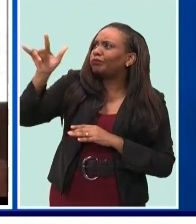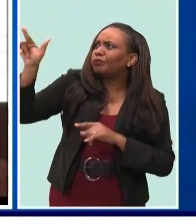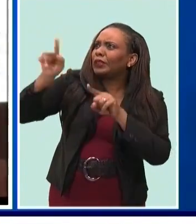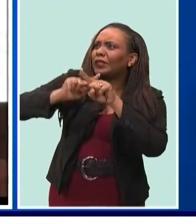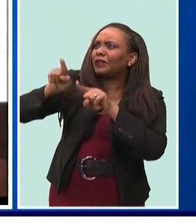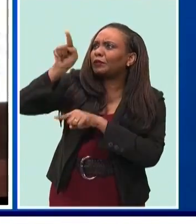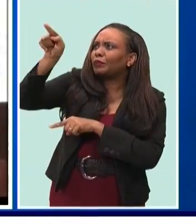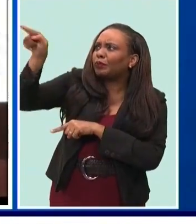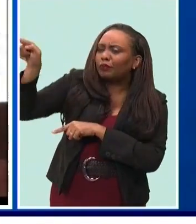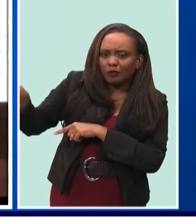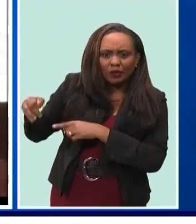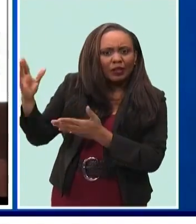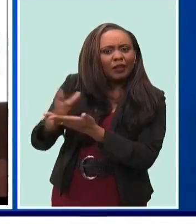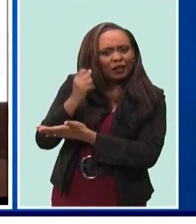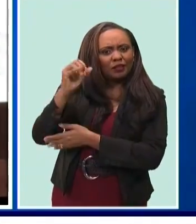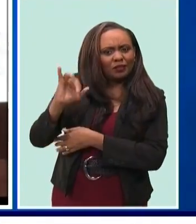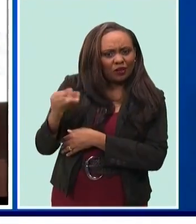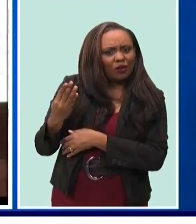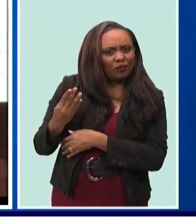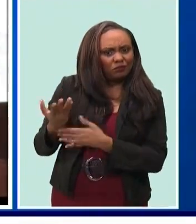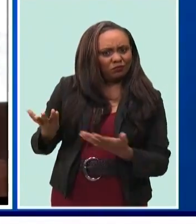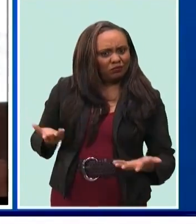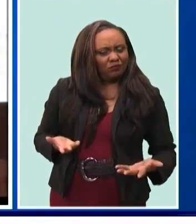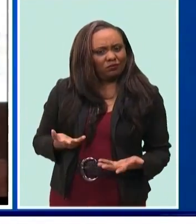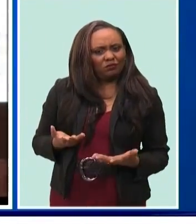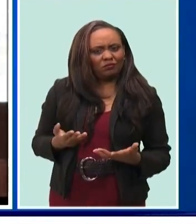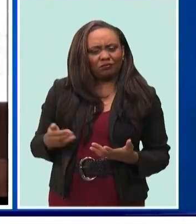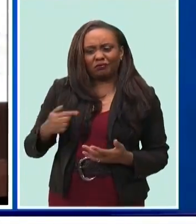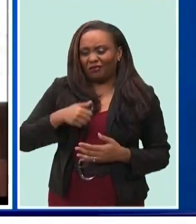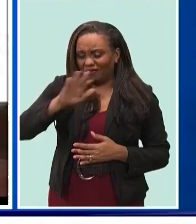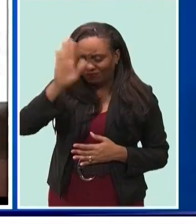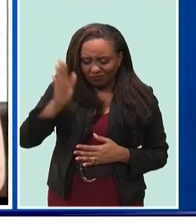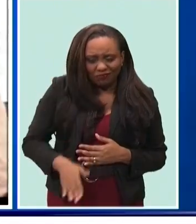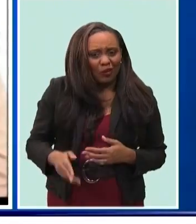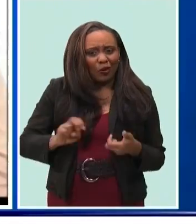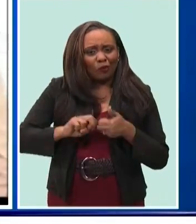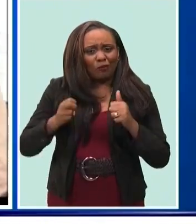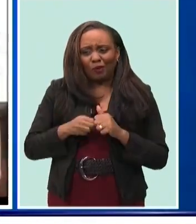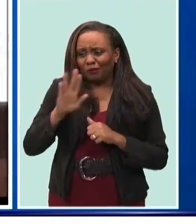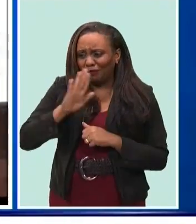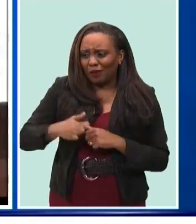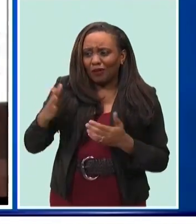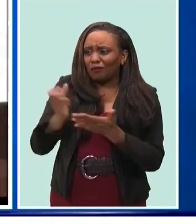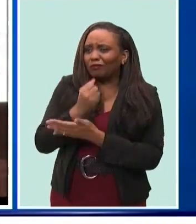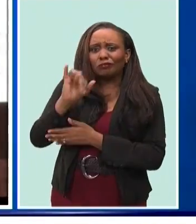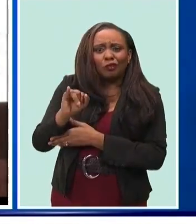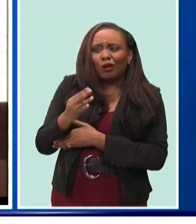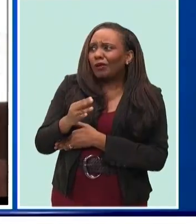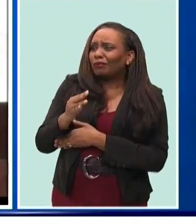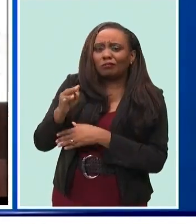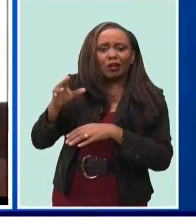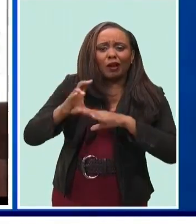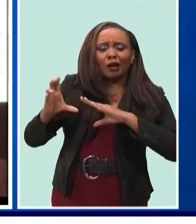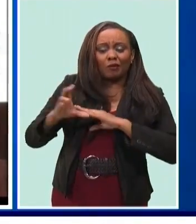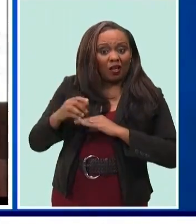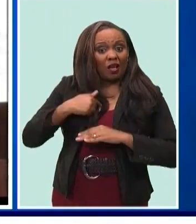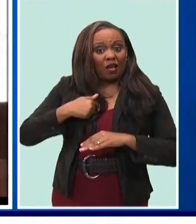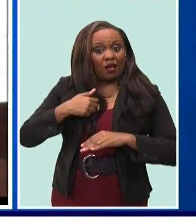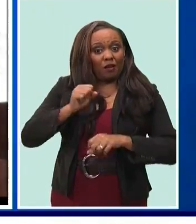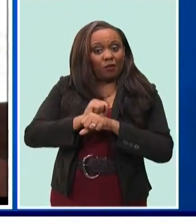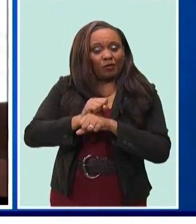employment quite readily. Let me say so. I have never had any problem getting a job in the 7